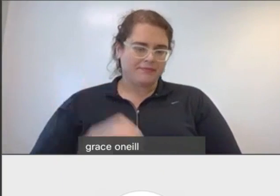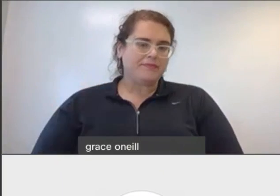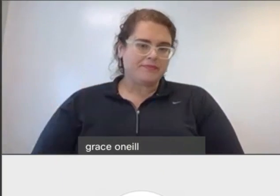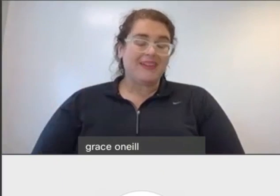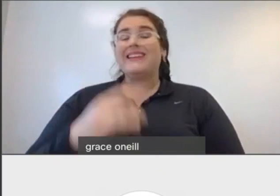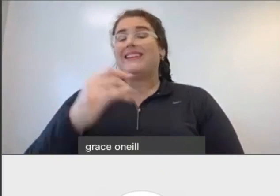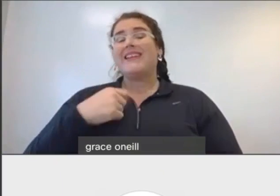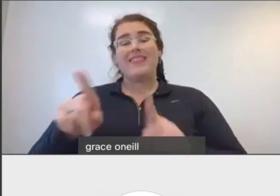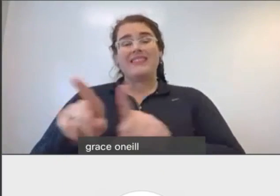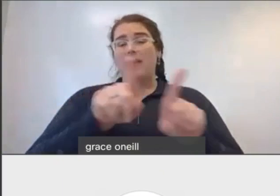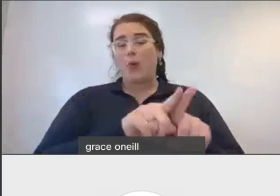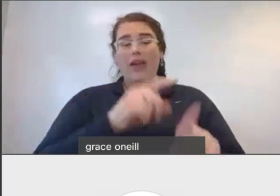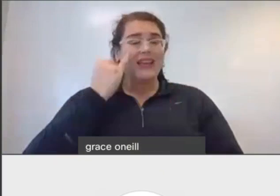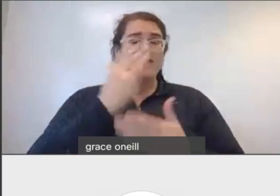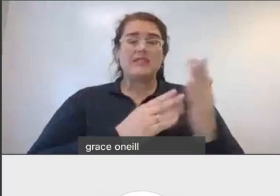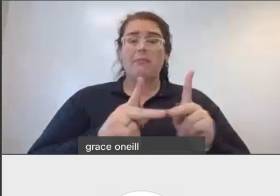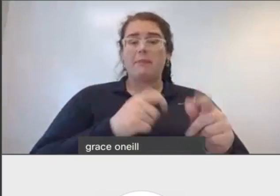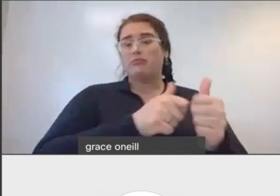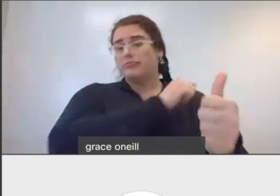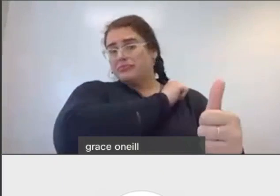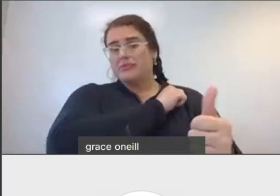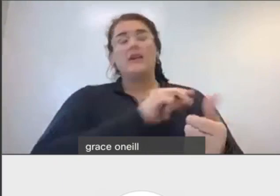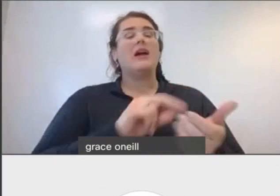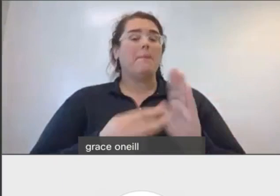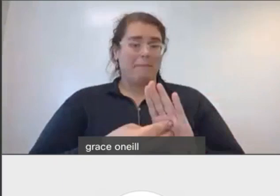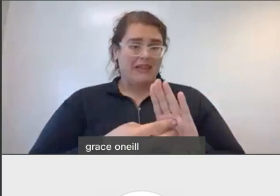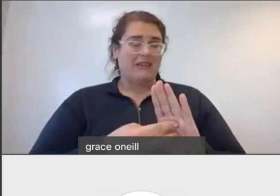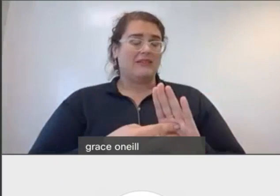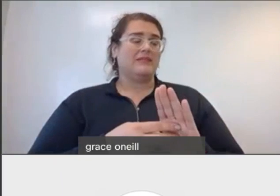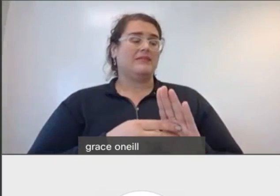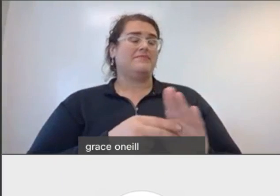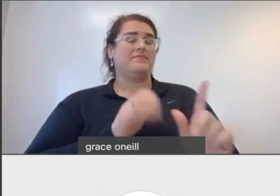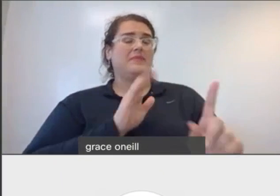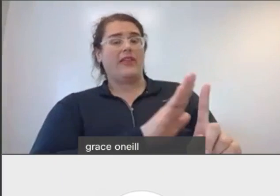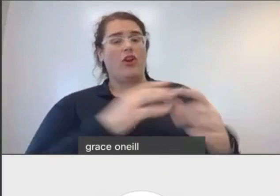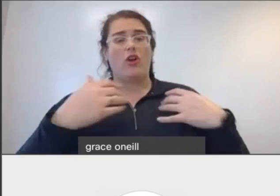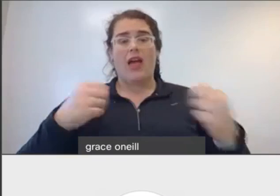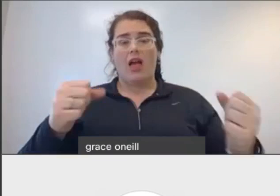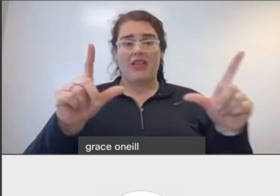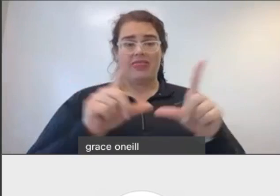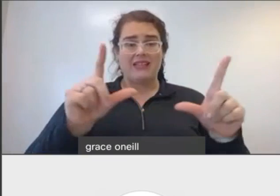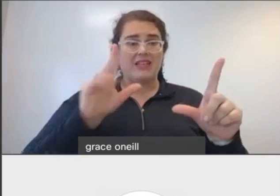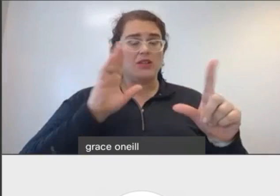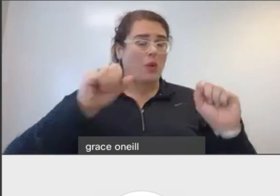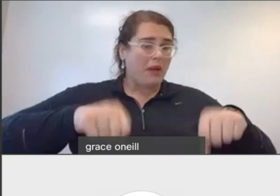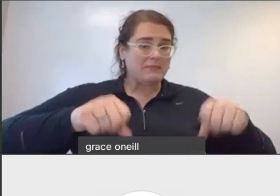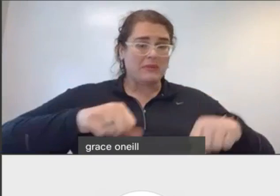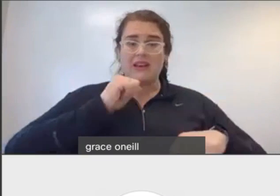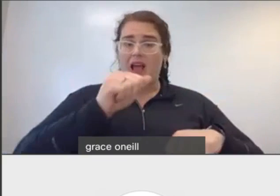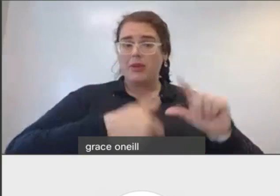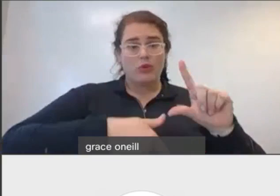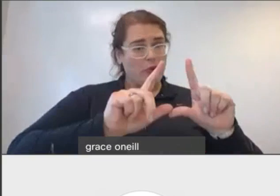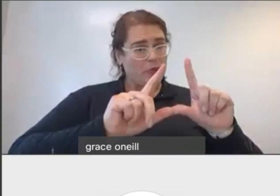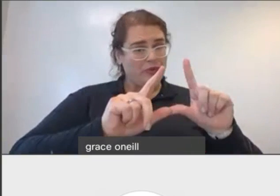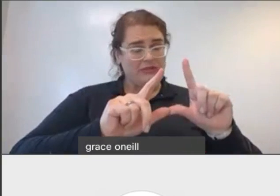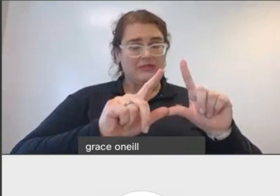vaccinations, that will put in jeopardy renewing whatever health license they have. And those